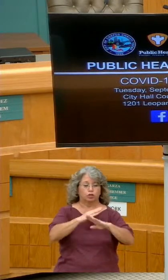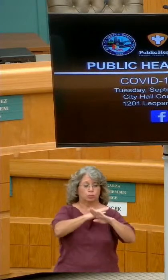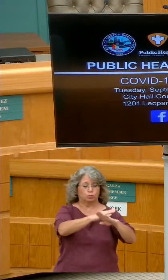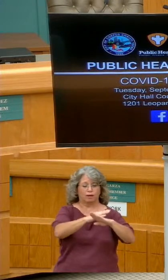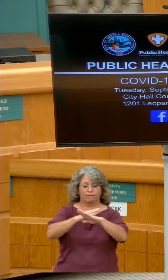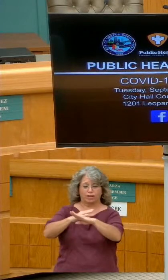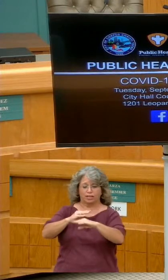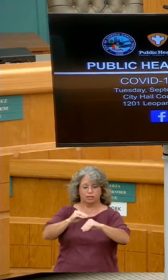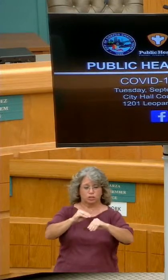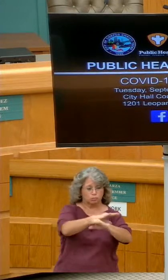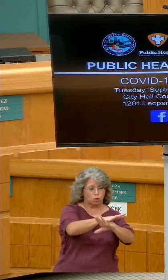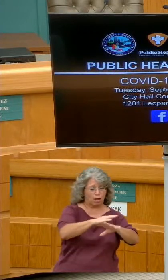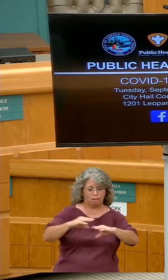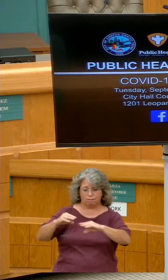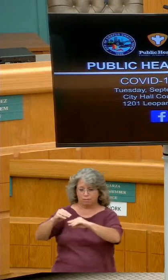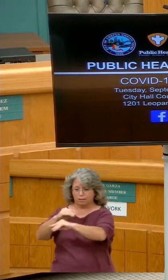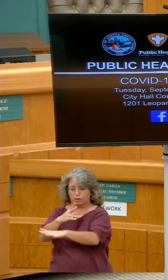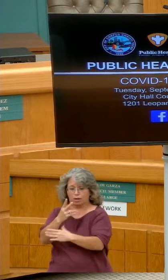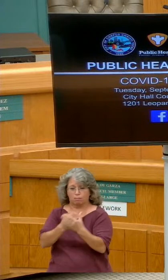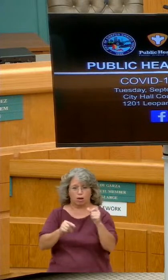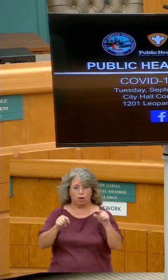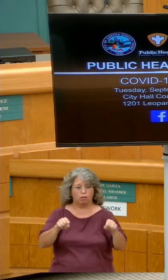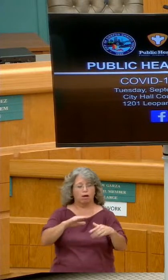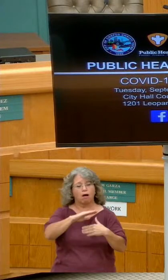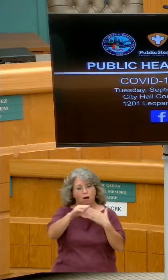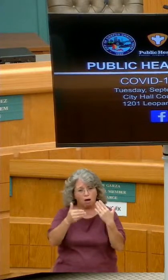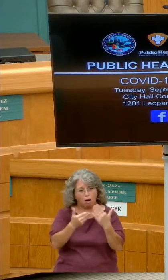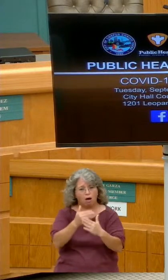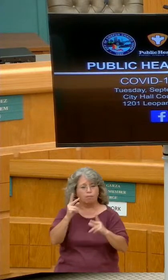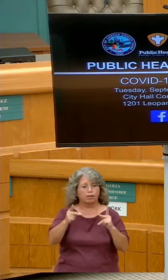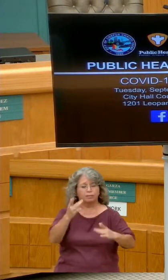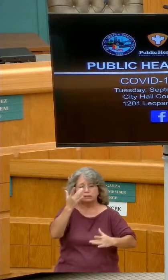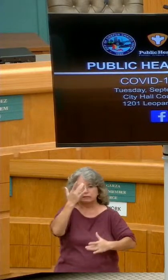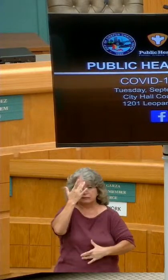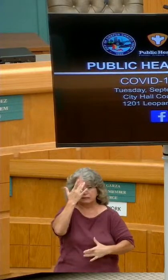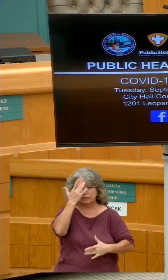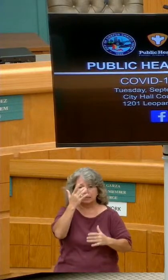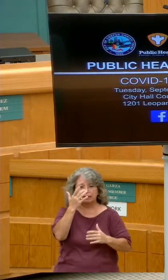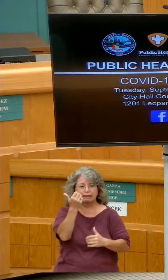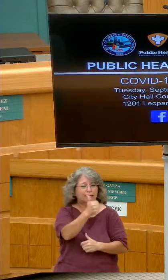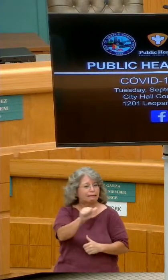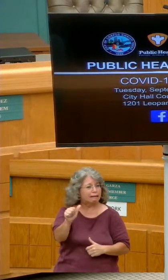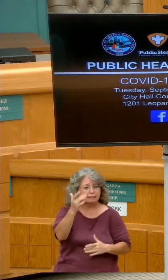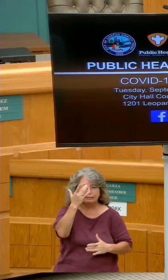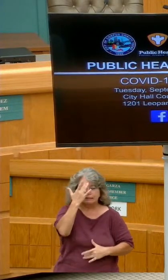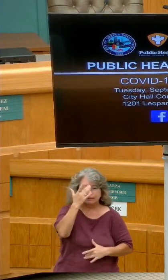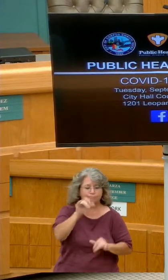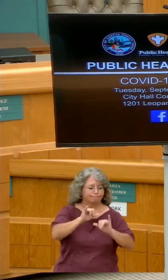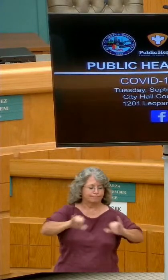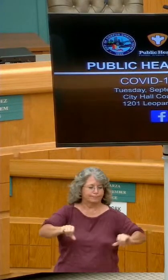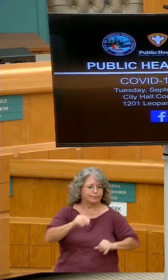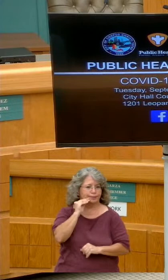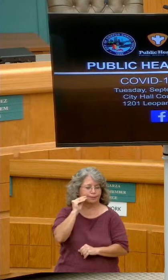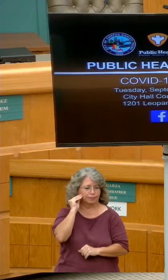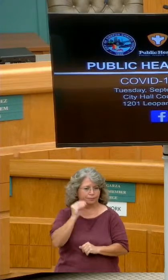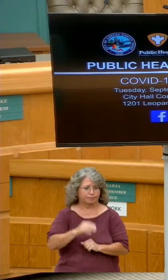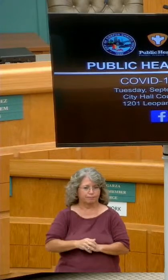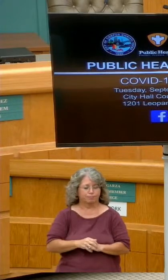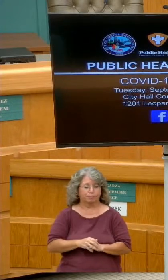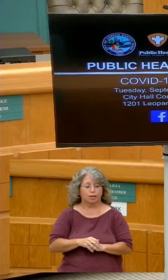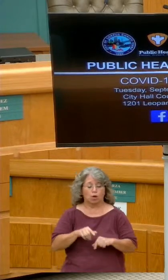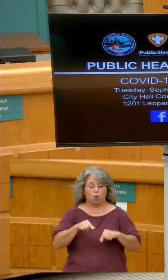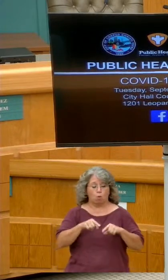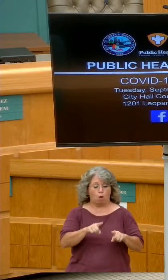COVID-19, all who are sick must stay home. When at home, precautions should also be taken to prevent